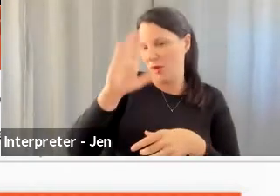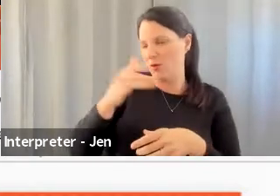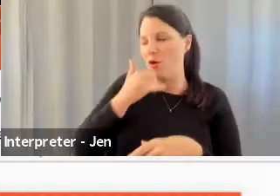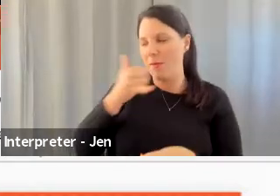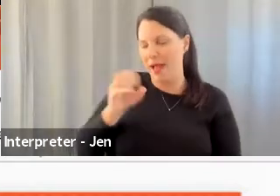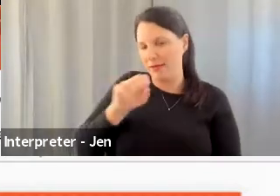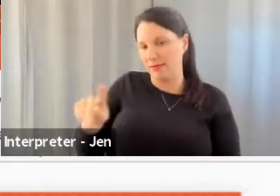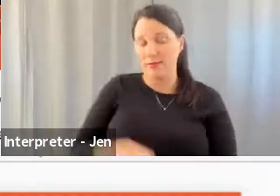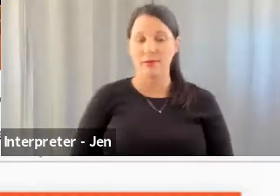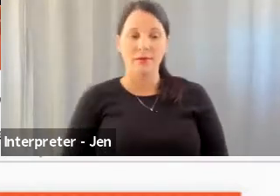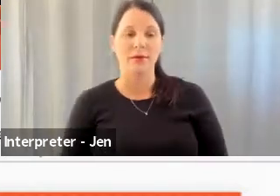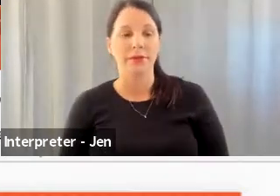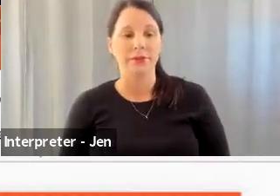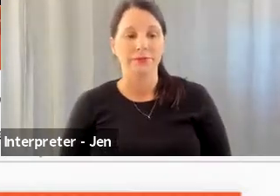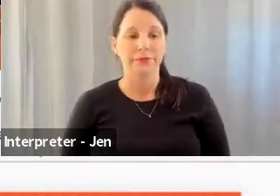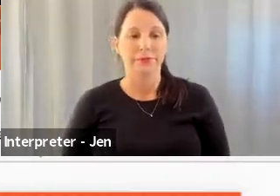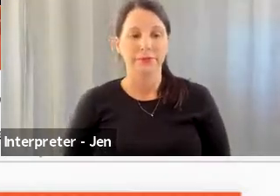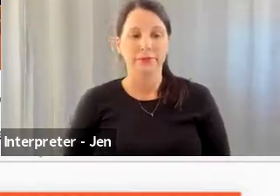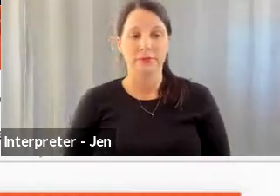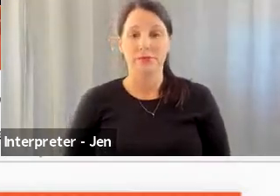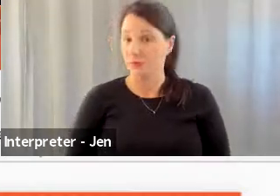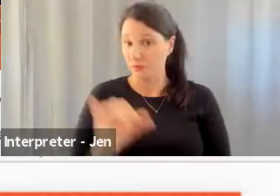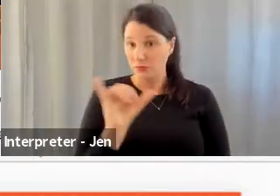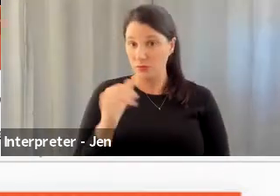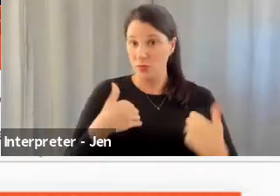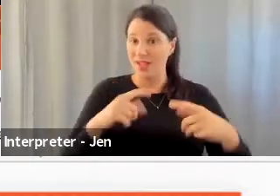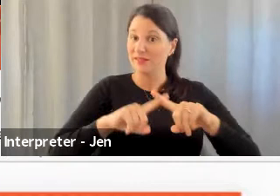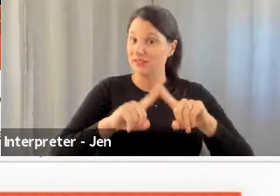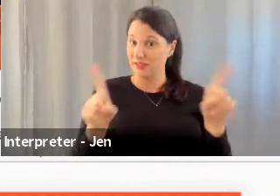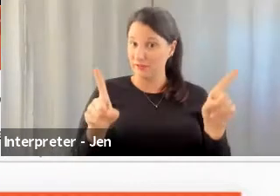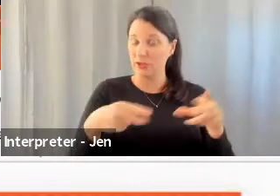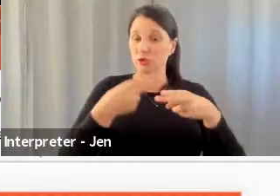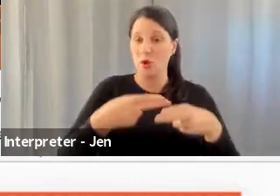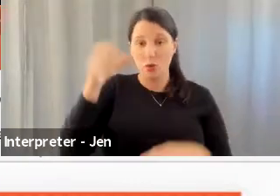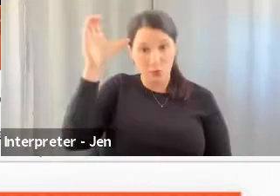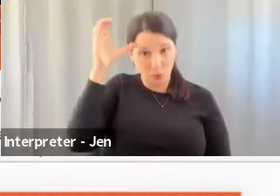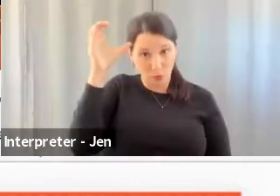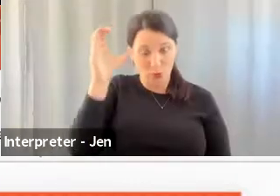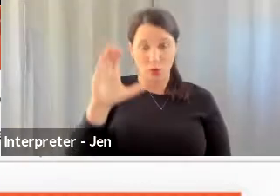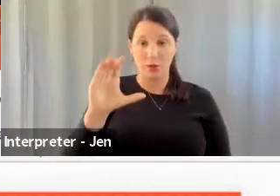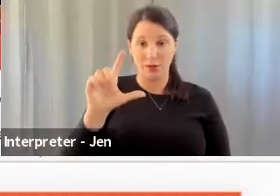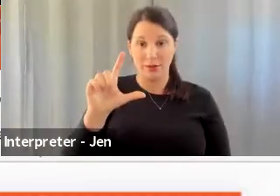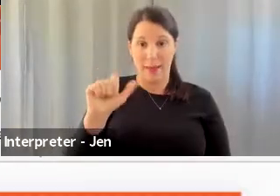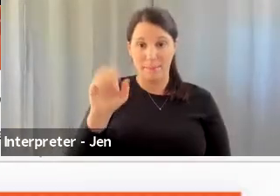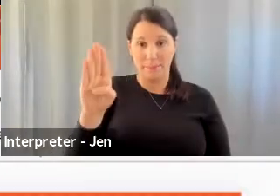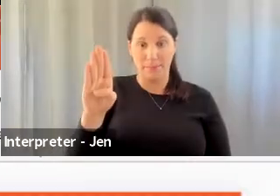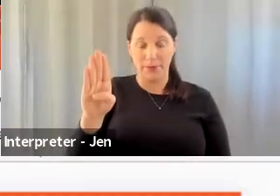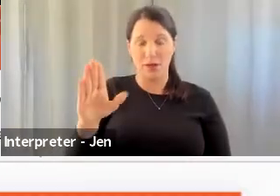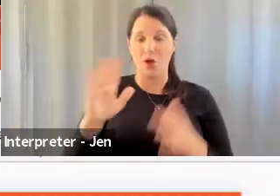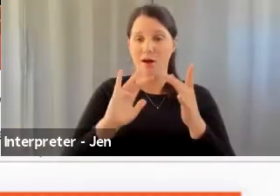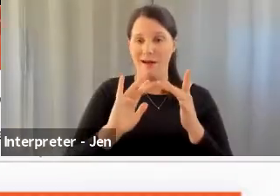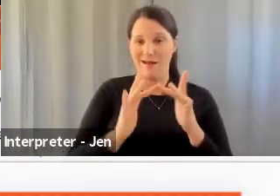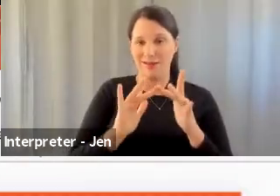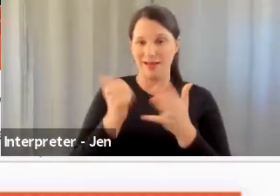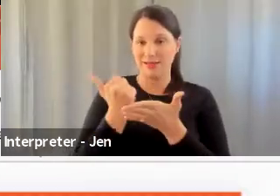Now we have something different. We offer a computer lab online assistance. If you need help with how to find